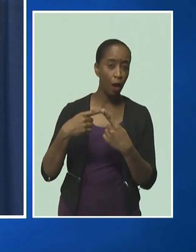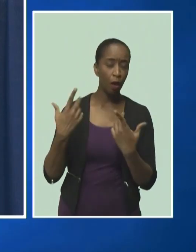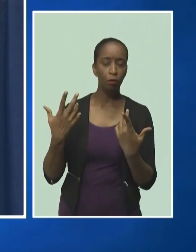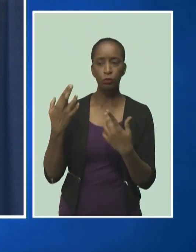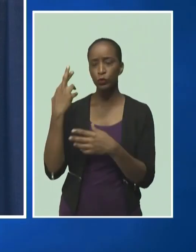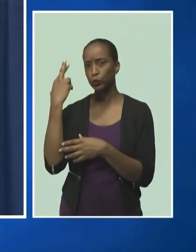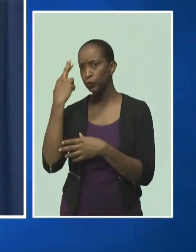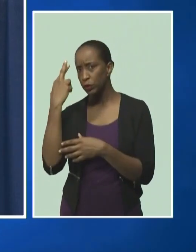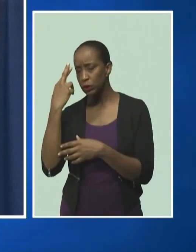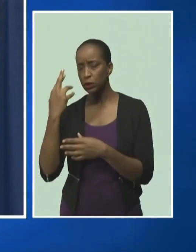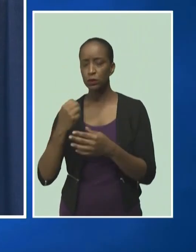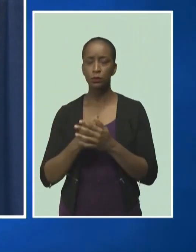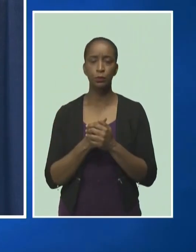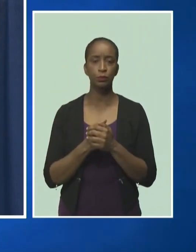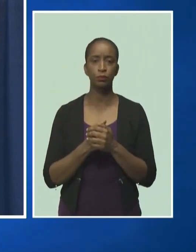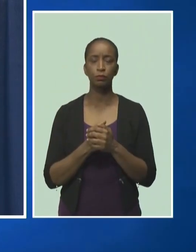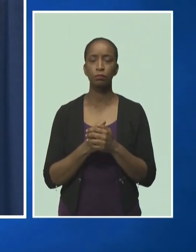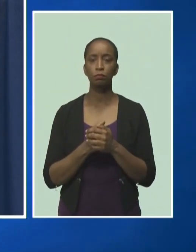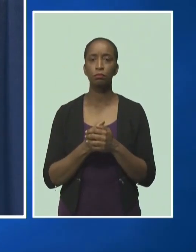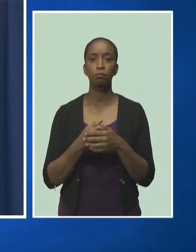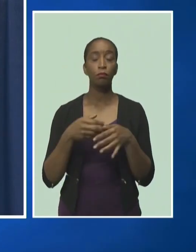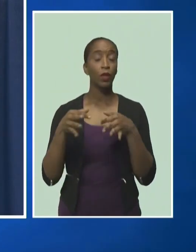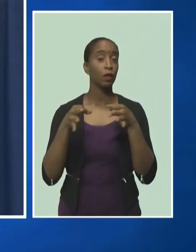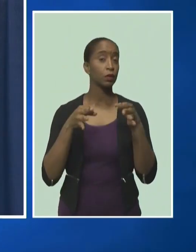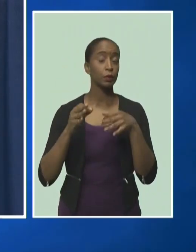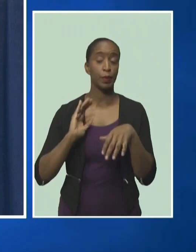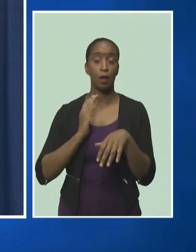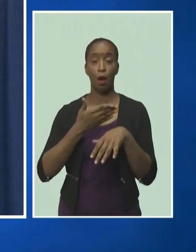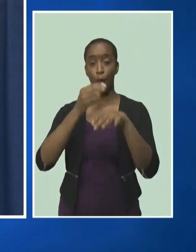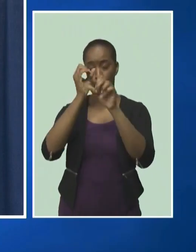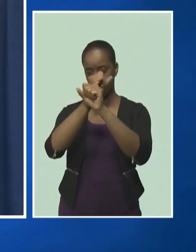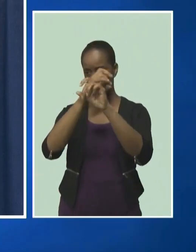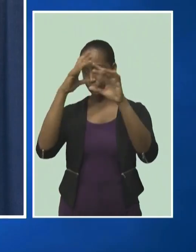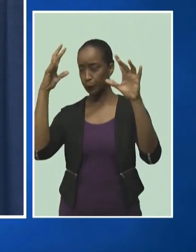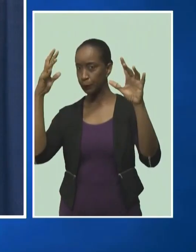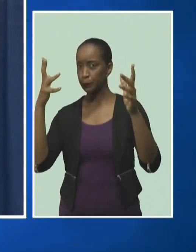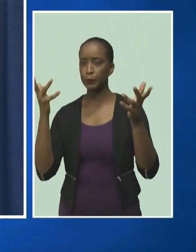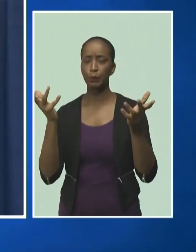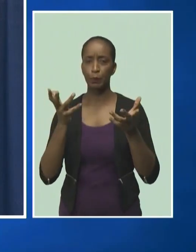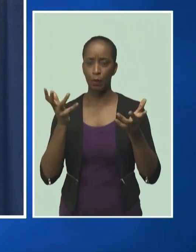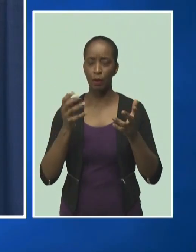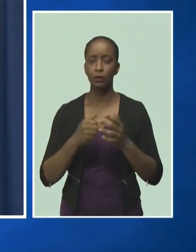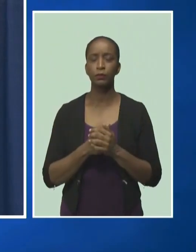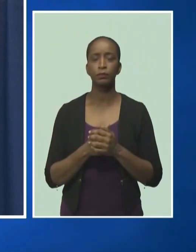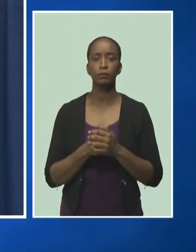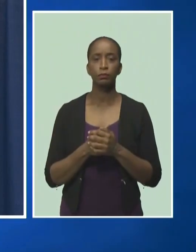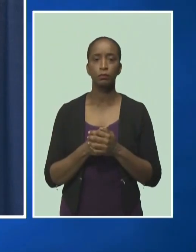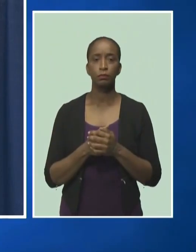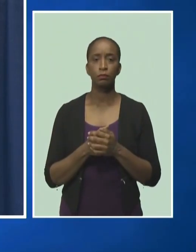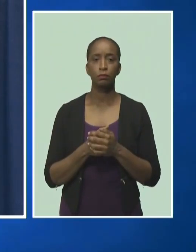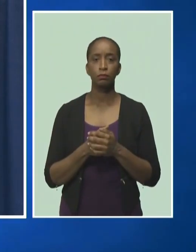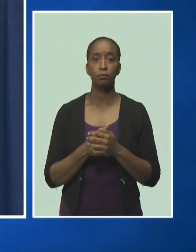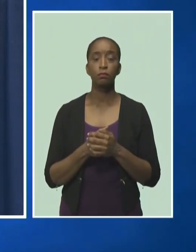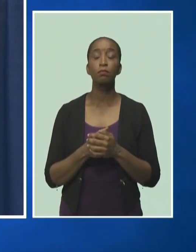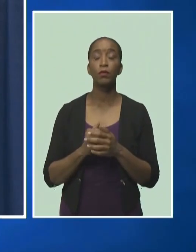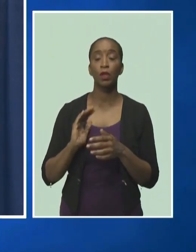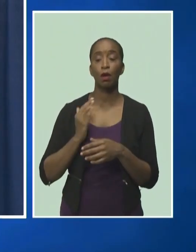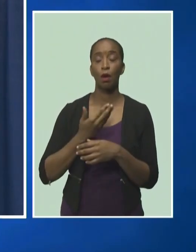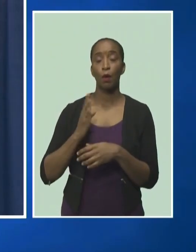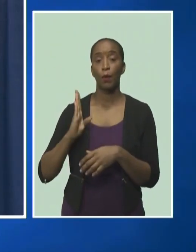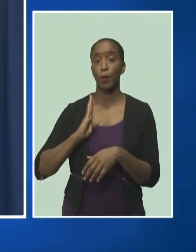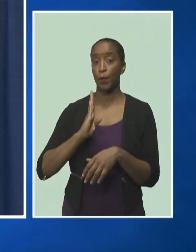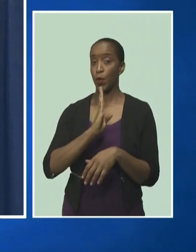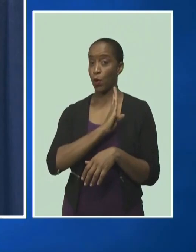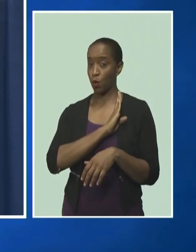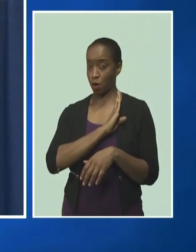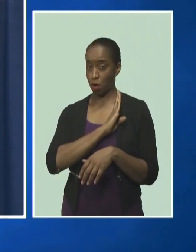and we have information about our vision, mission, philosophy. All of that is there. We have about our board, which is the Anti-Money